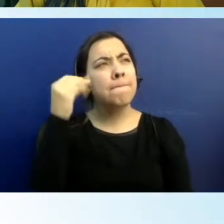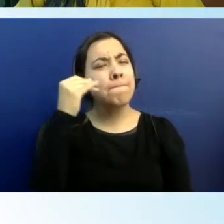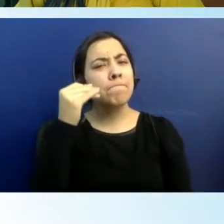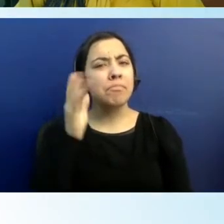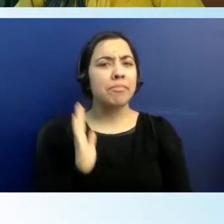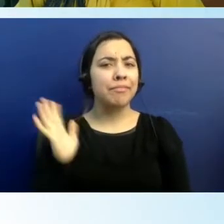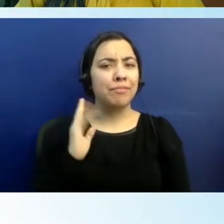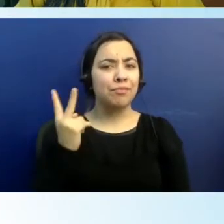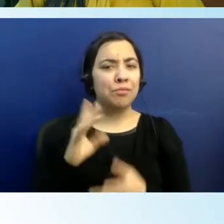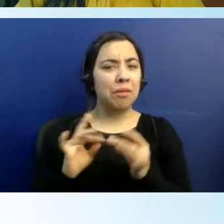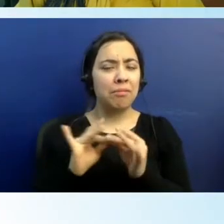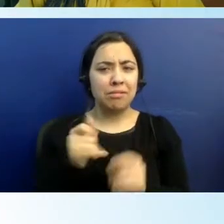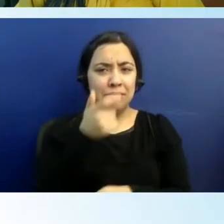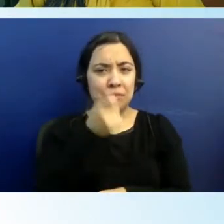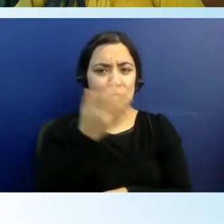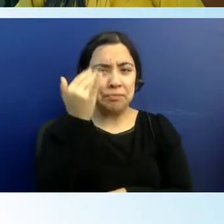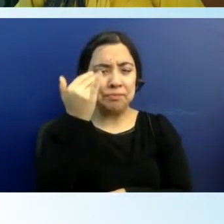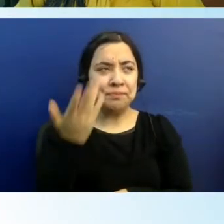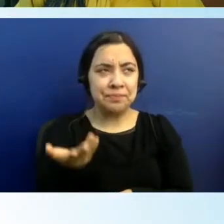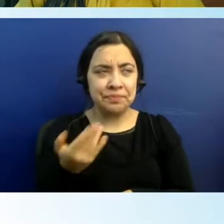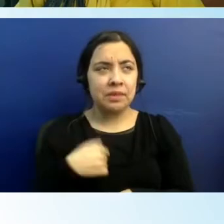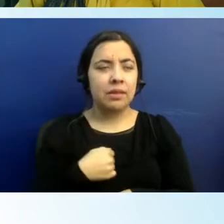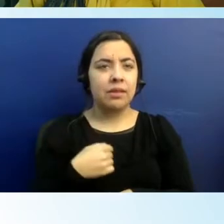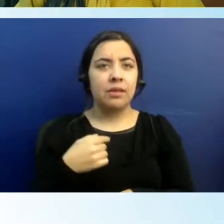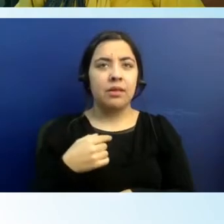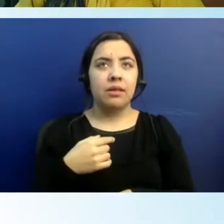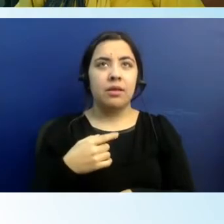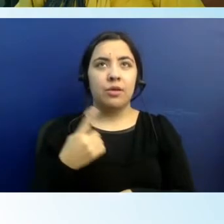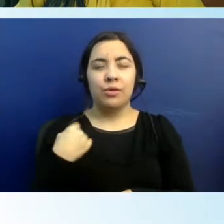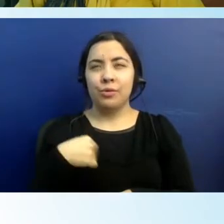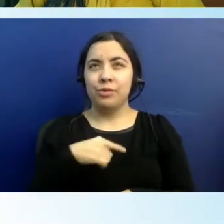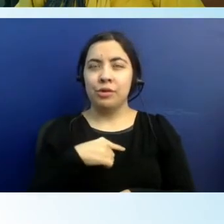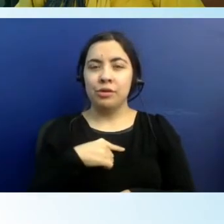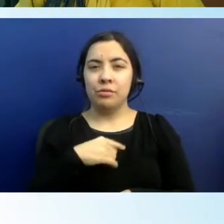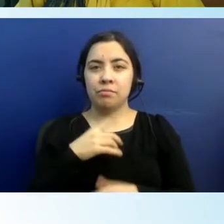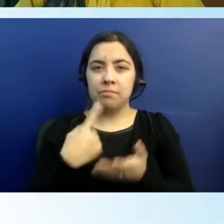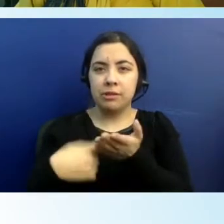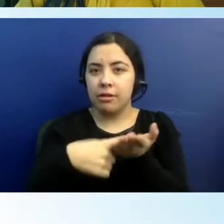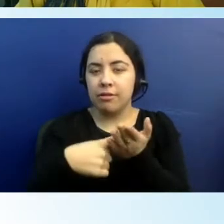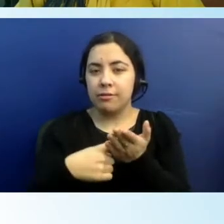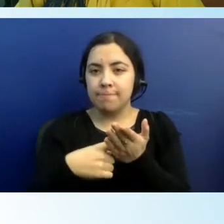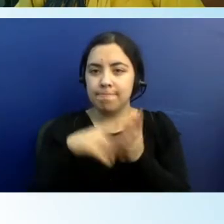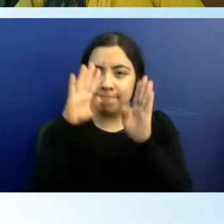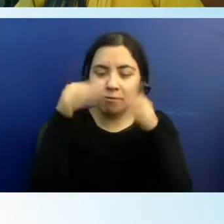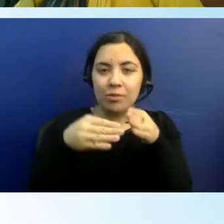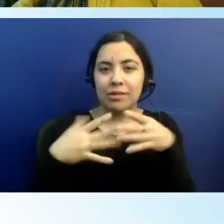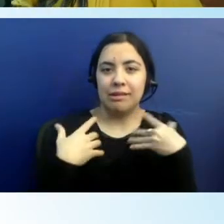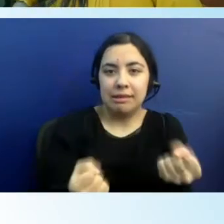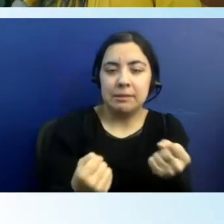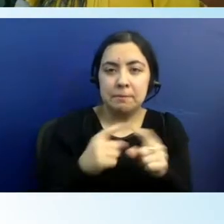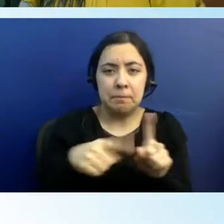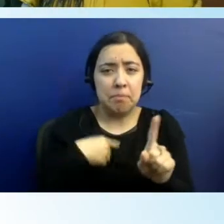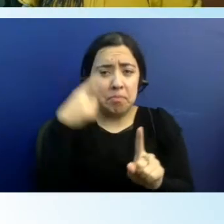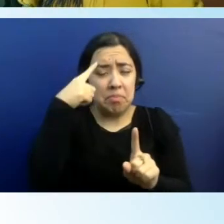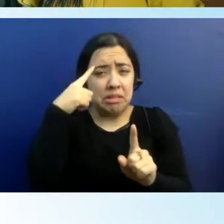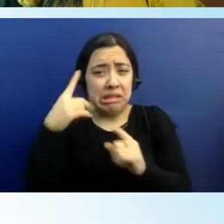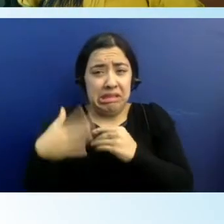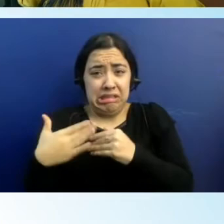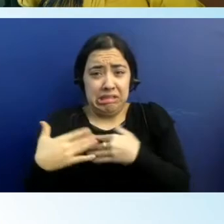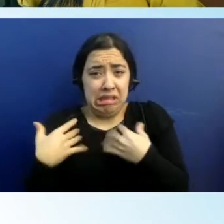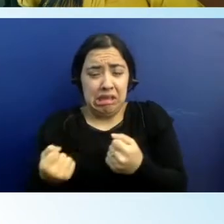very interesting because, we're talking a lot about healing, but I don't think it's easy to